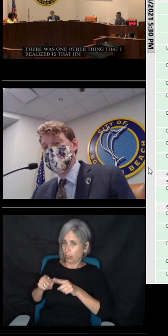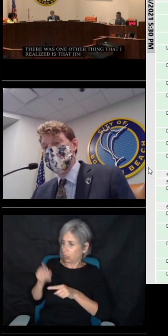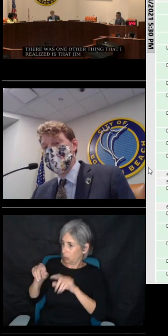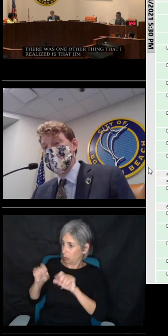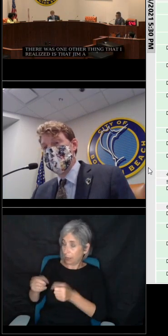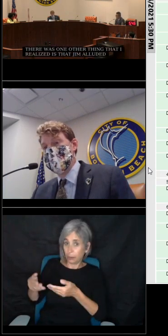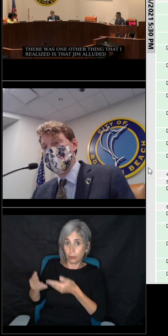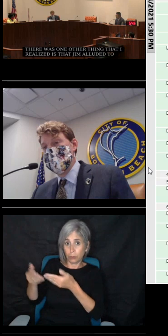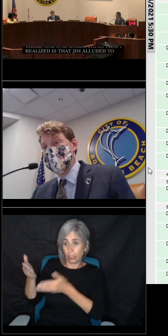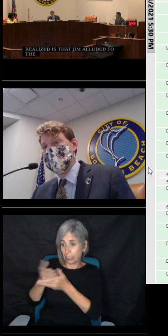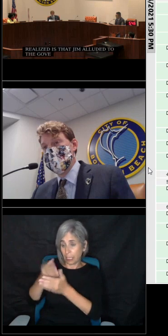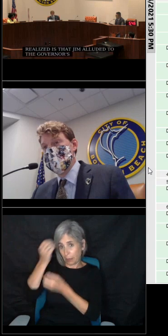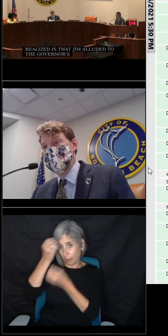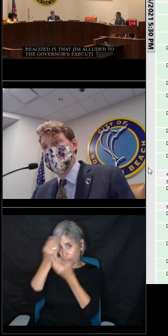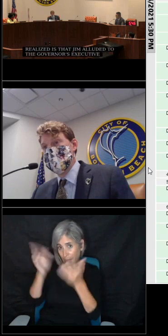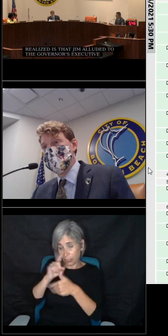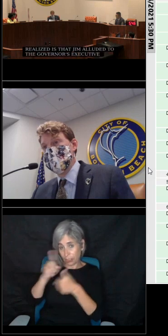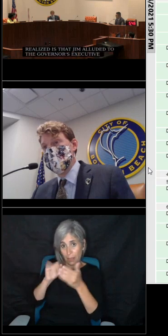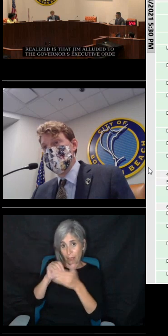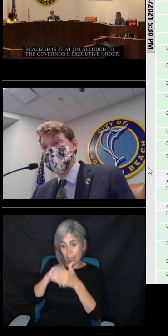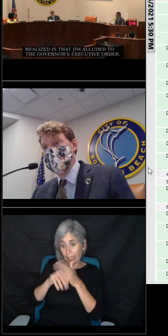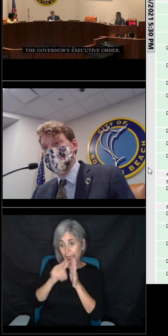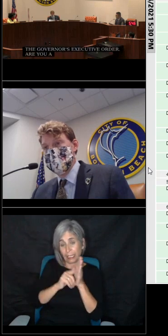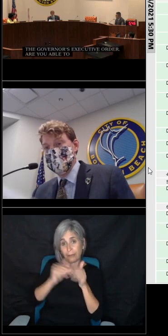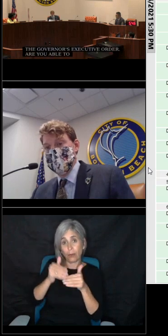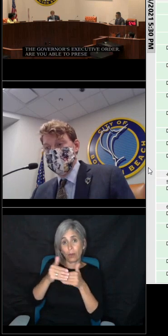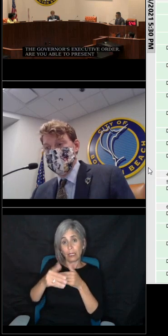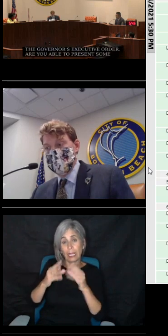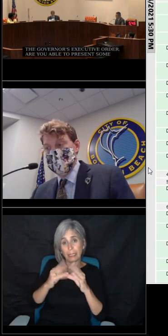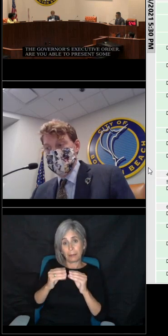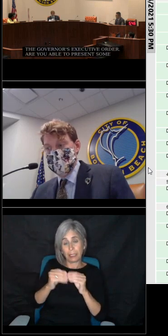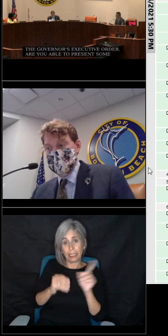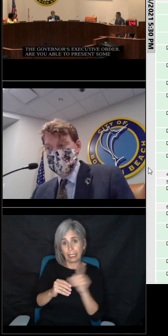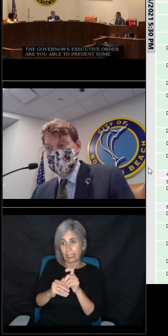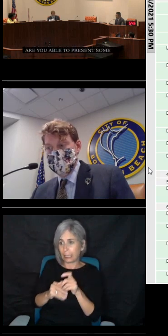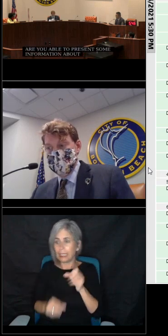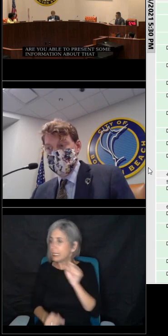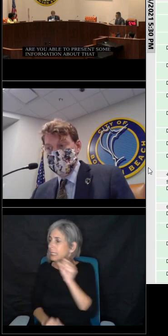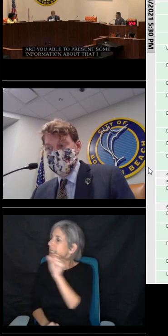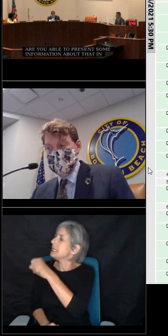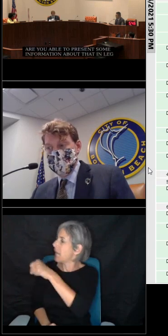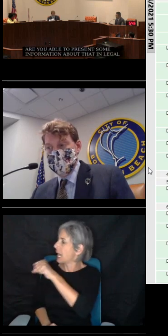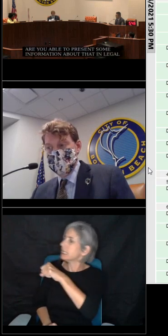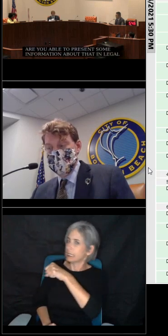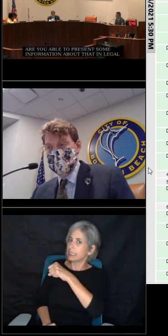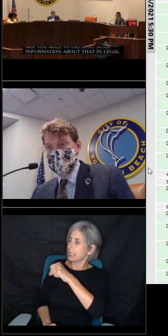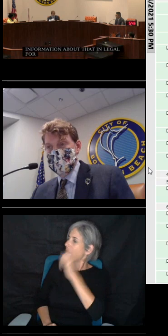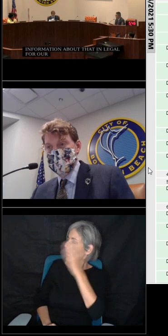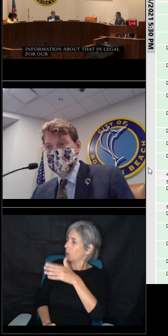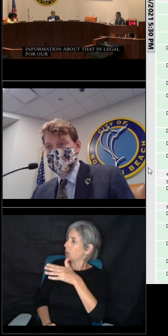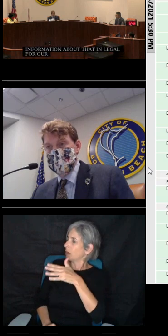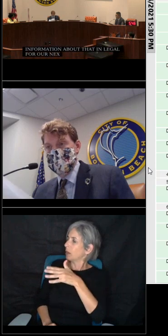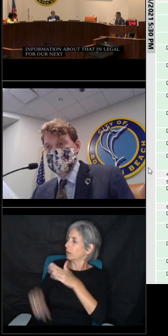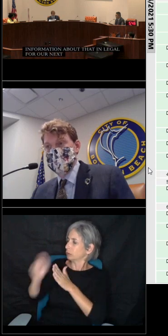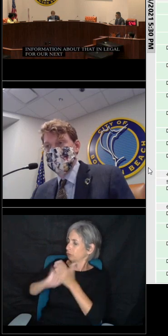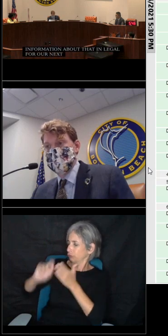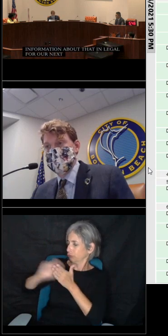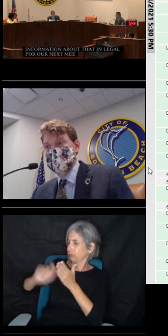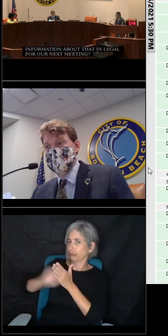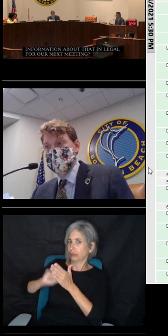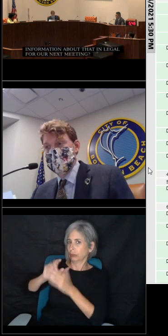present some information about that in legal for our next meeting? Yes, sir, and I will probably issue a written memorandum to